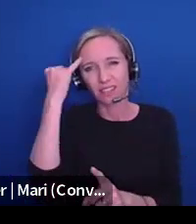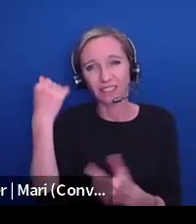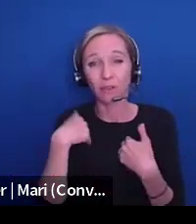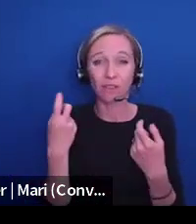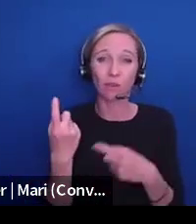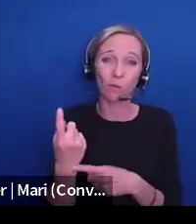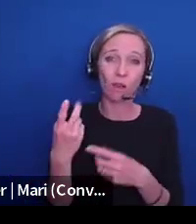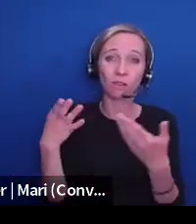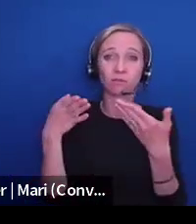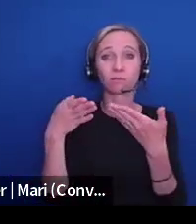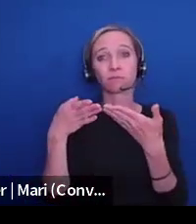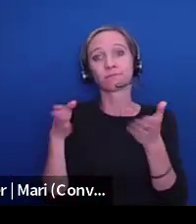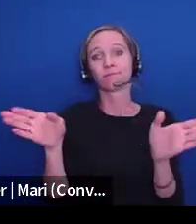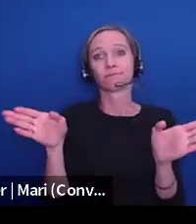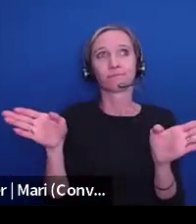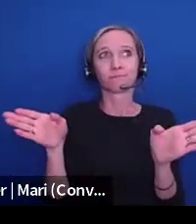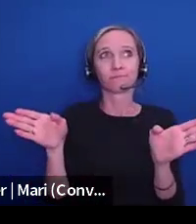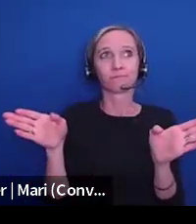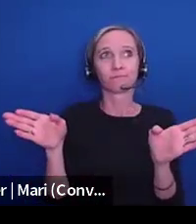like one overarching